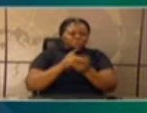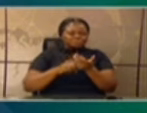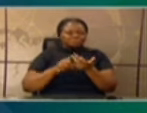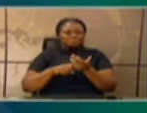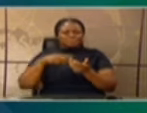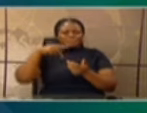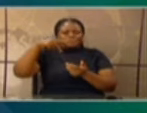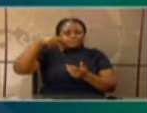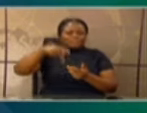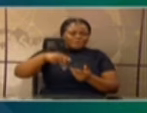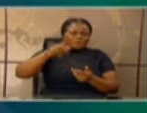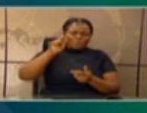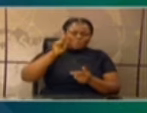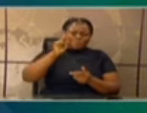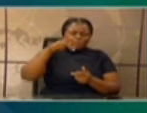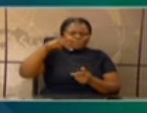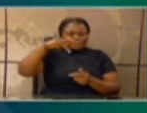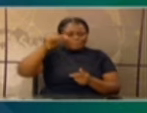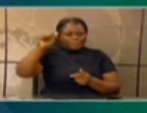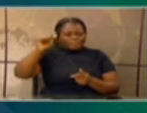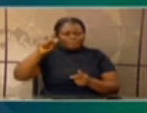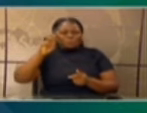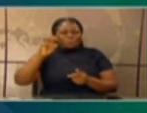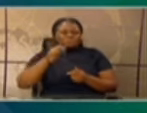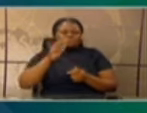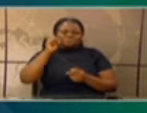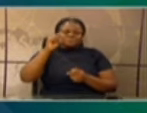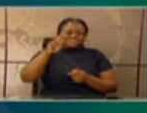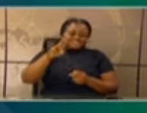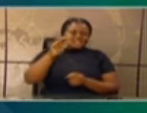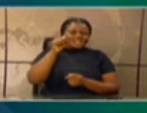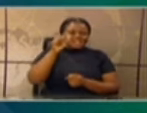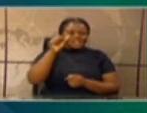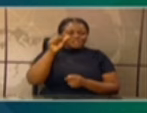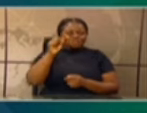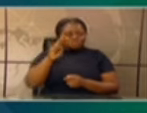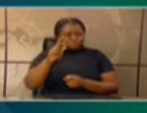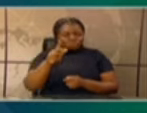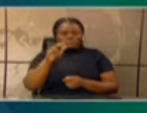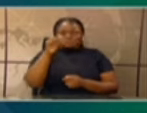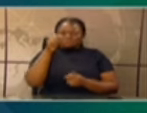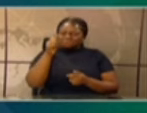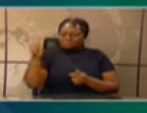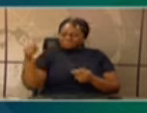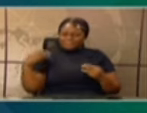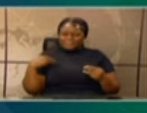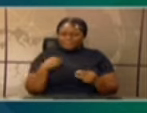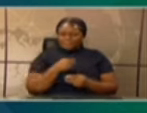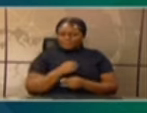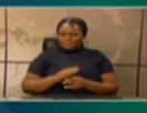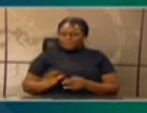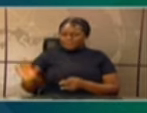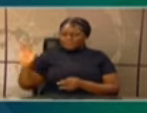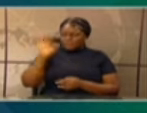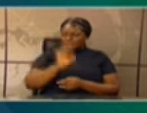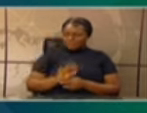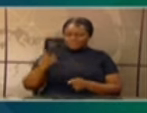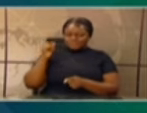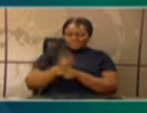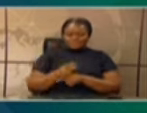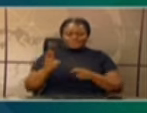Pakwesi Woho, GH Boy Woho, Mr. Chu Woho, and other members, Ewechiri Woho. We don't just come and sit here